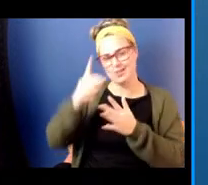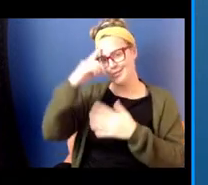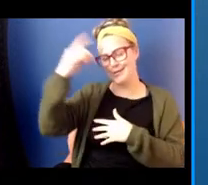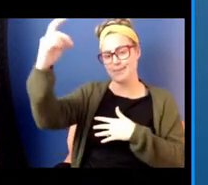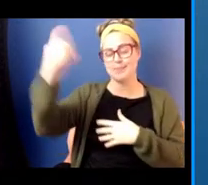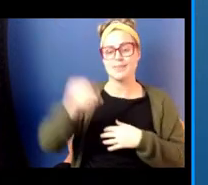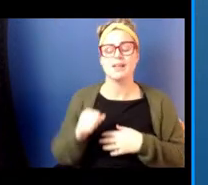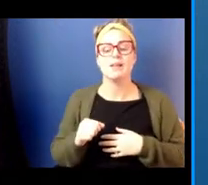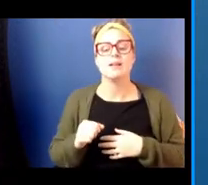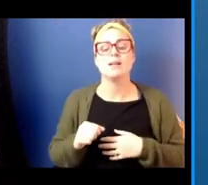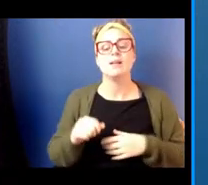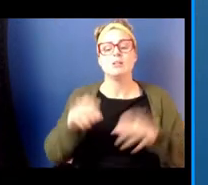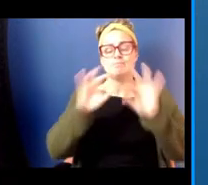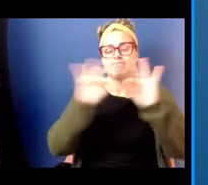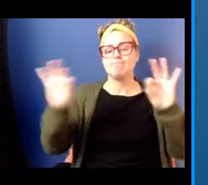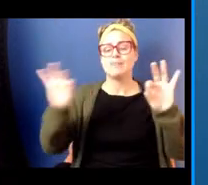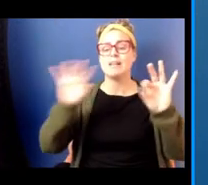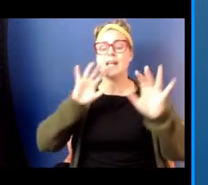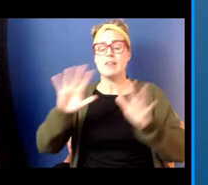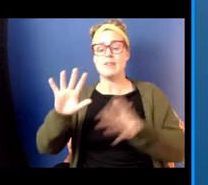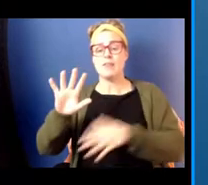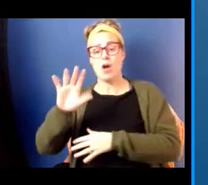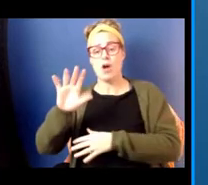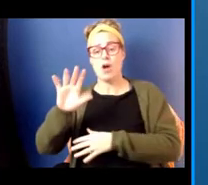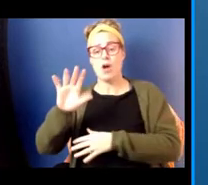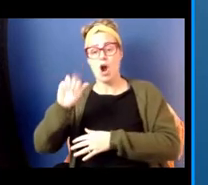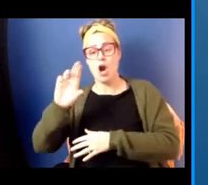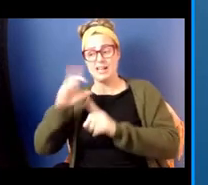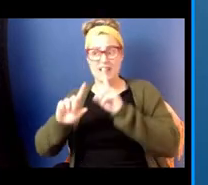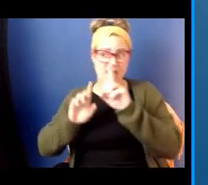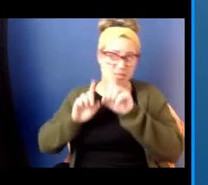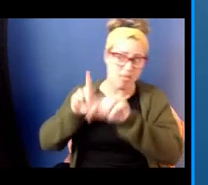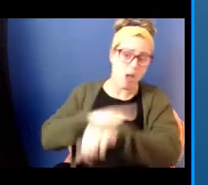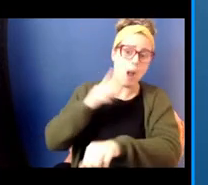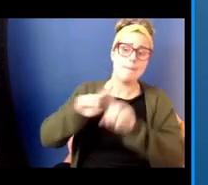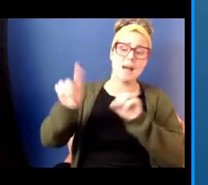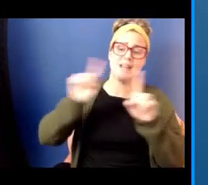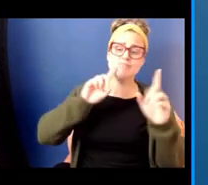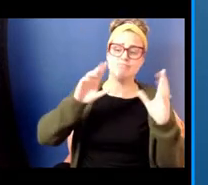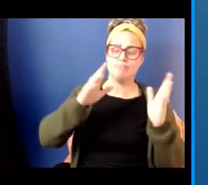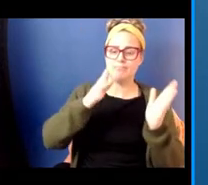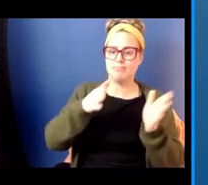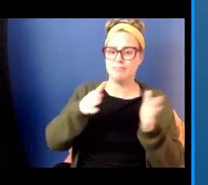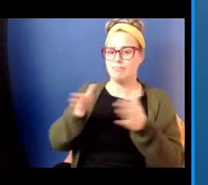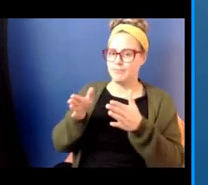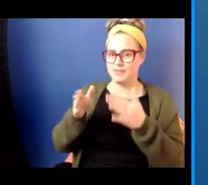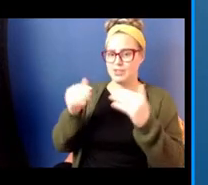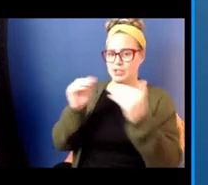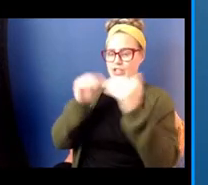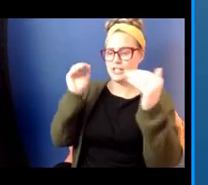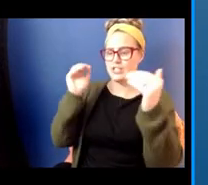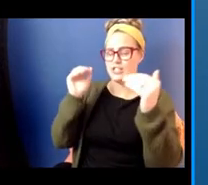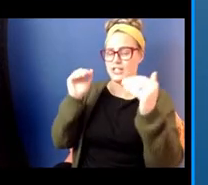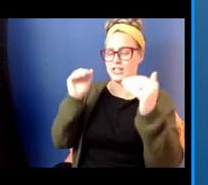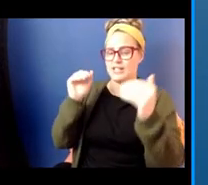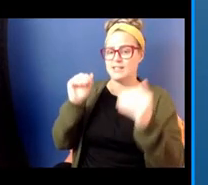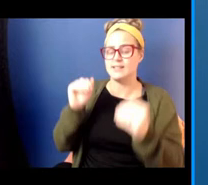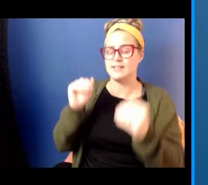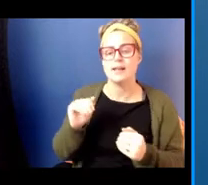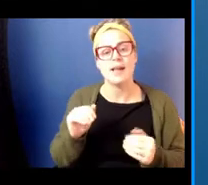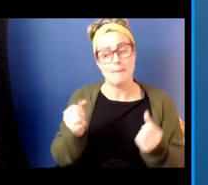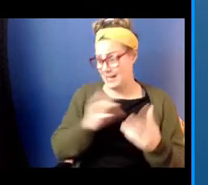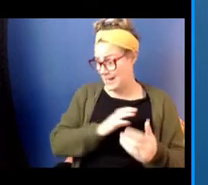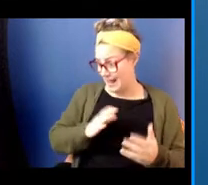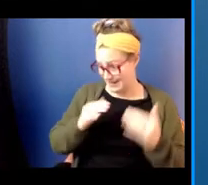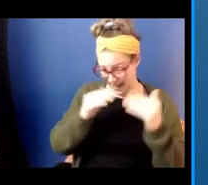Justice and as a member of the price Hermann commission some of my colleagues are still on this body yes let me just go on and make